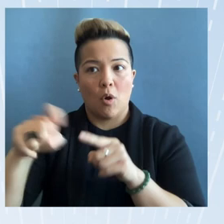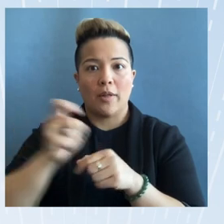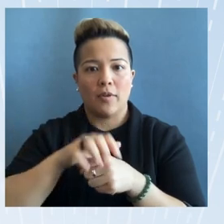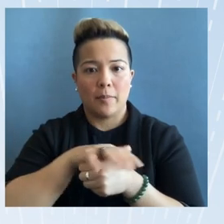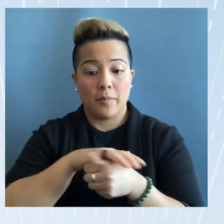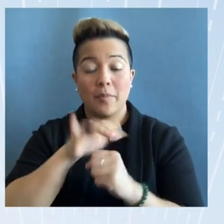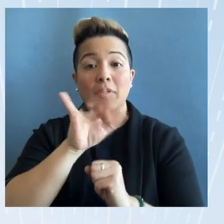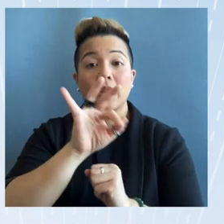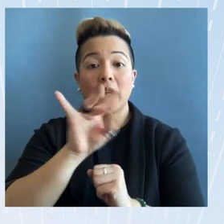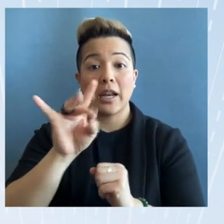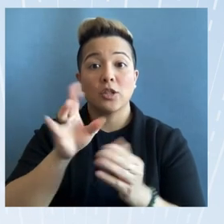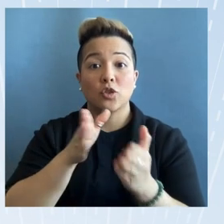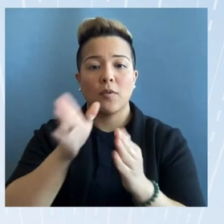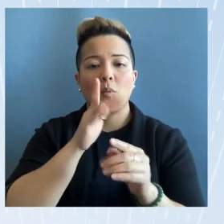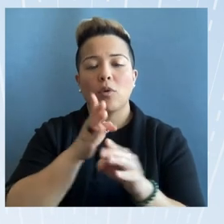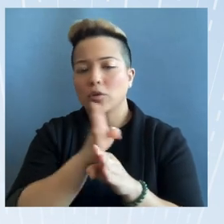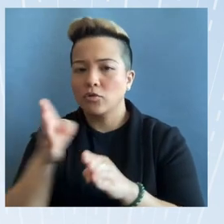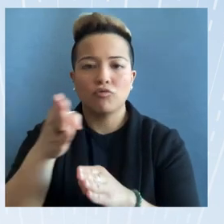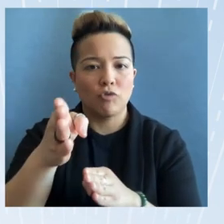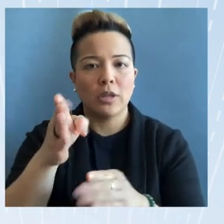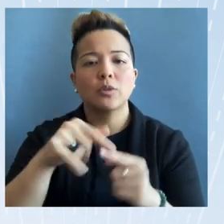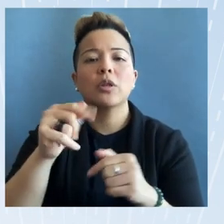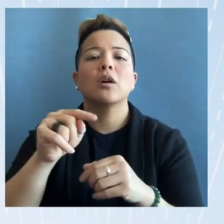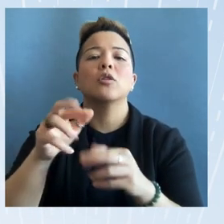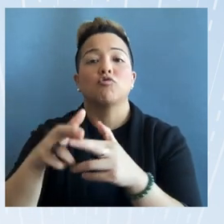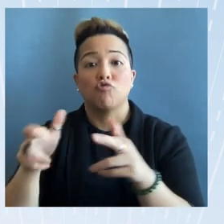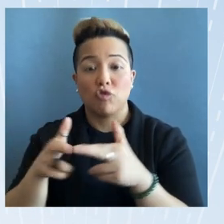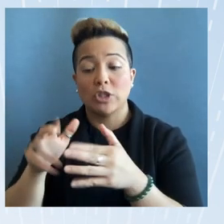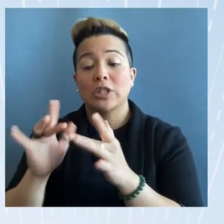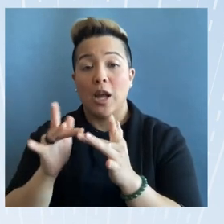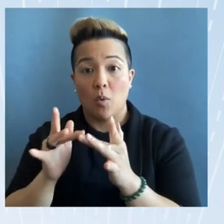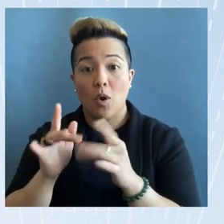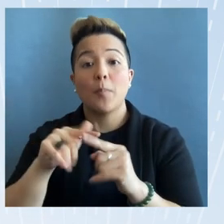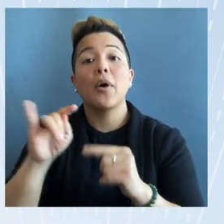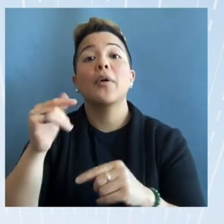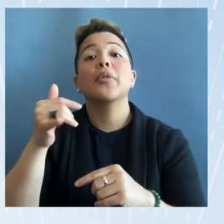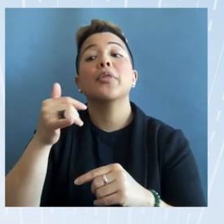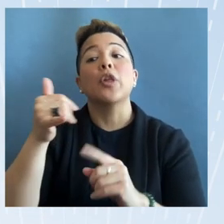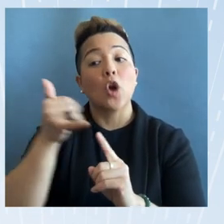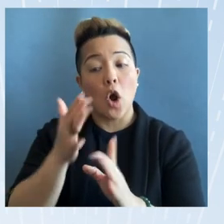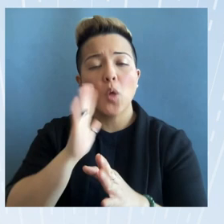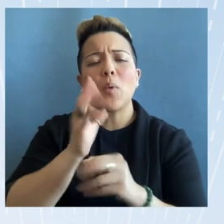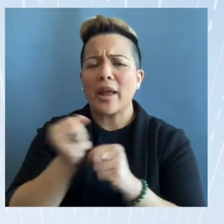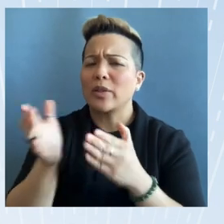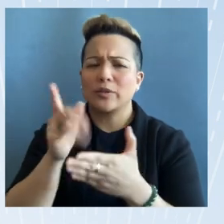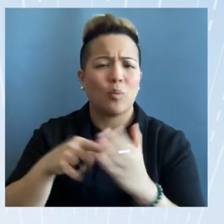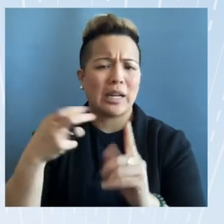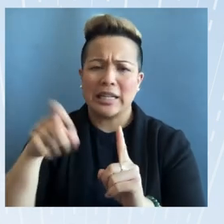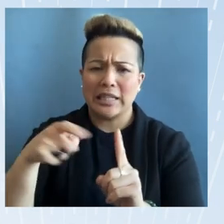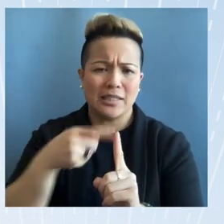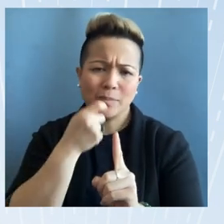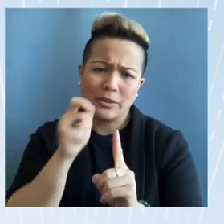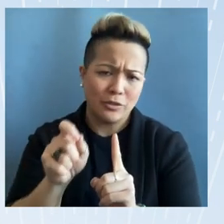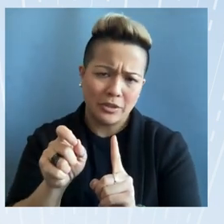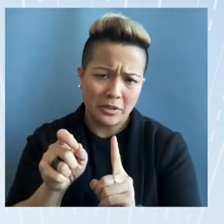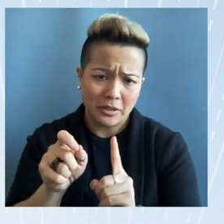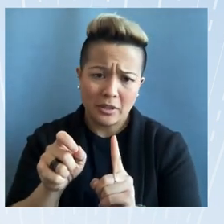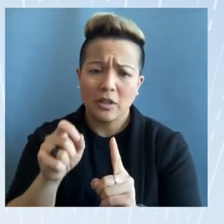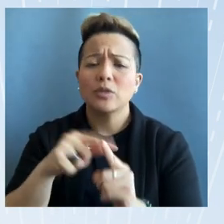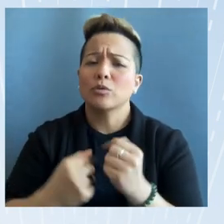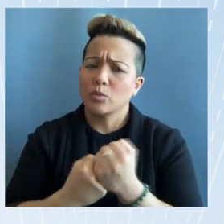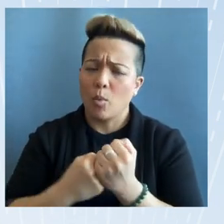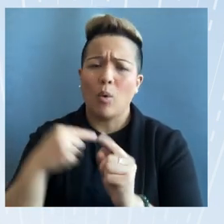his call to the regional network, but the caller will get the service what he needs and to support him